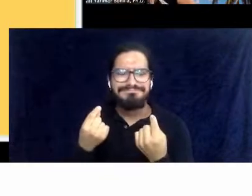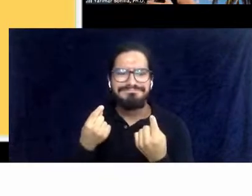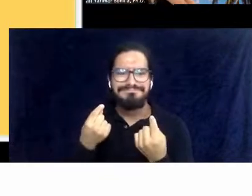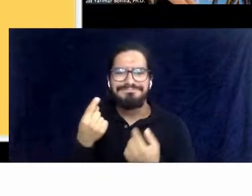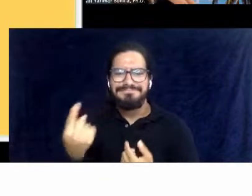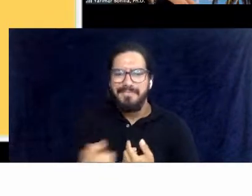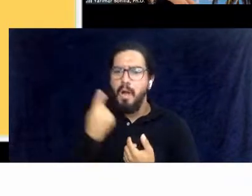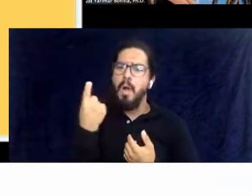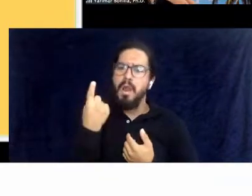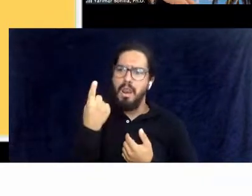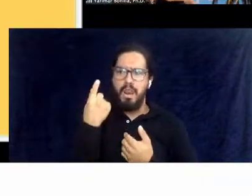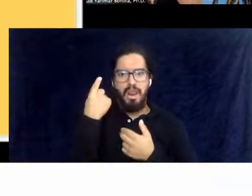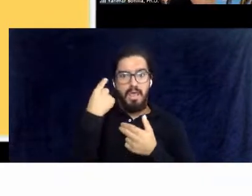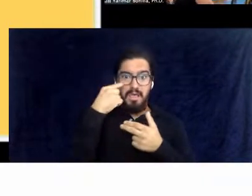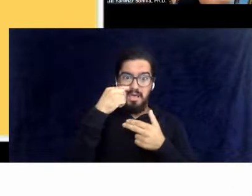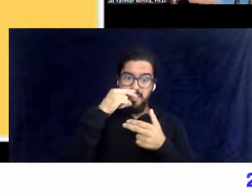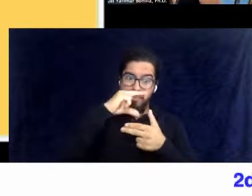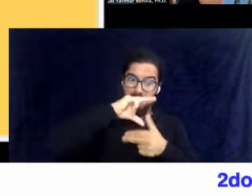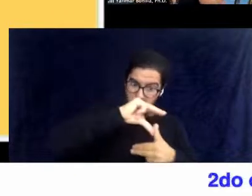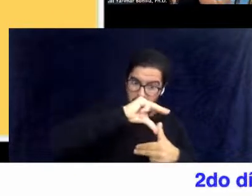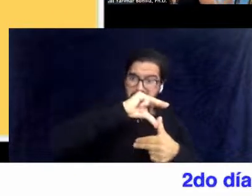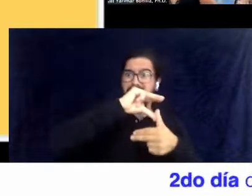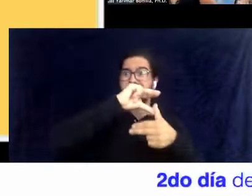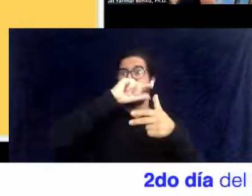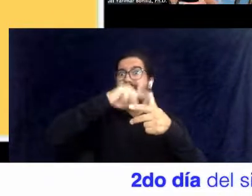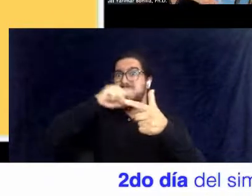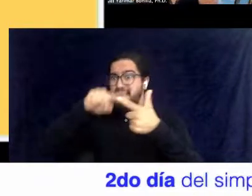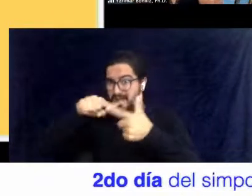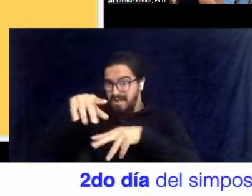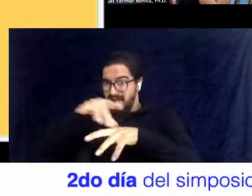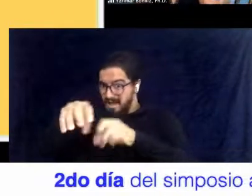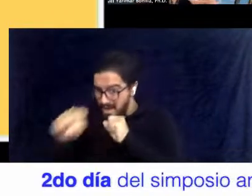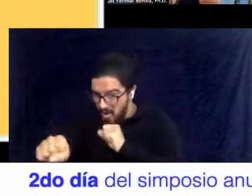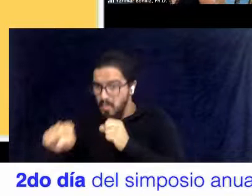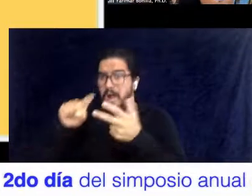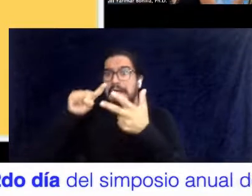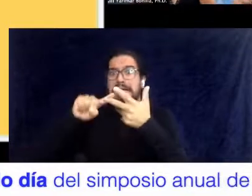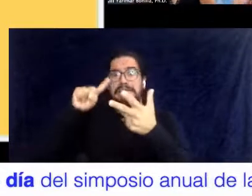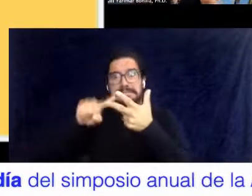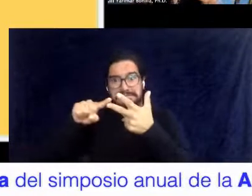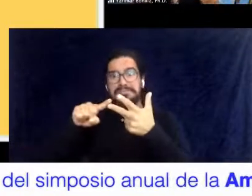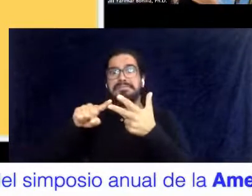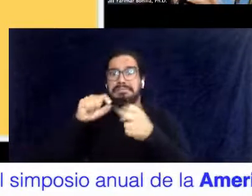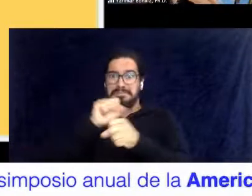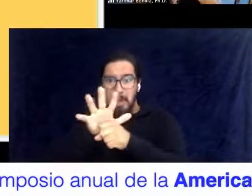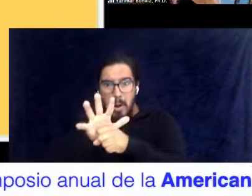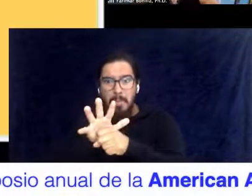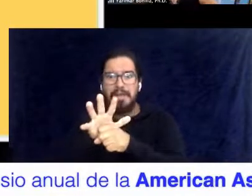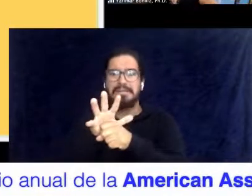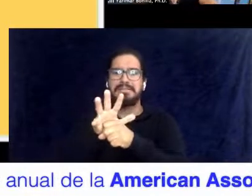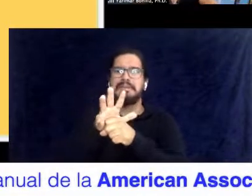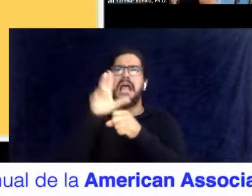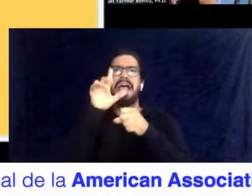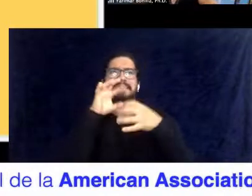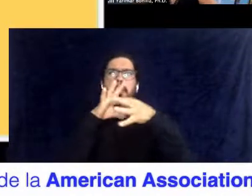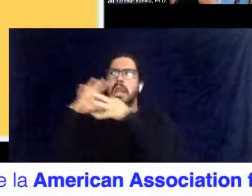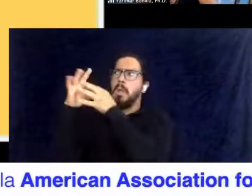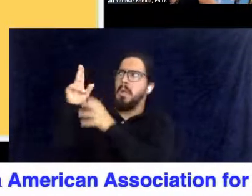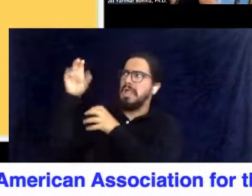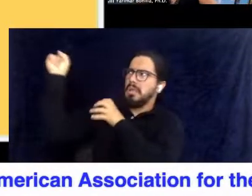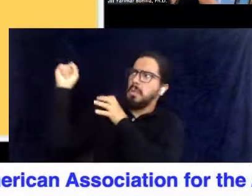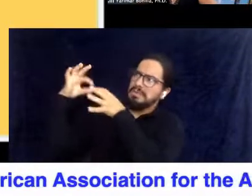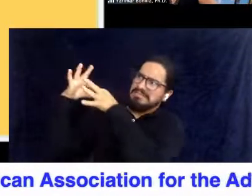but also the earthquakes, the state abandonment, colonialism, you know, these kinds of repeated traumas. And